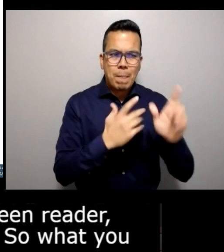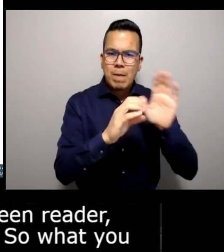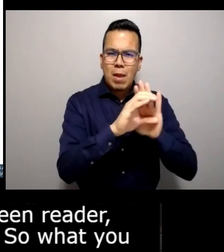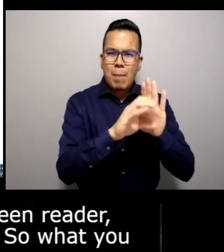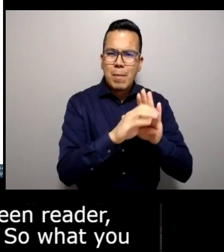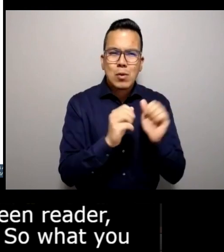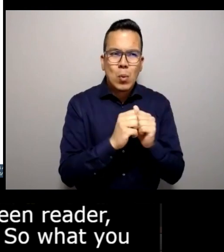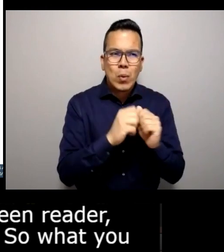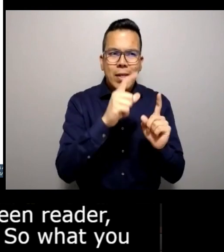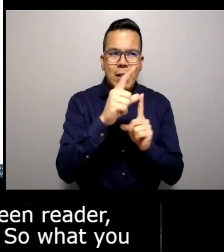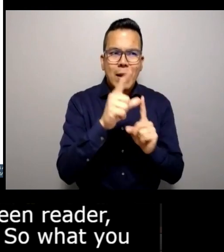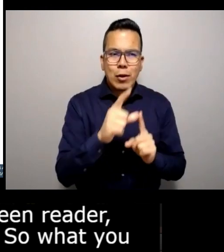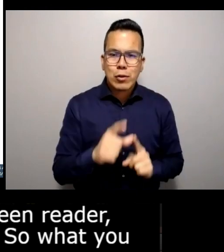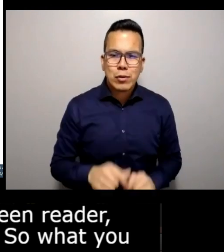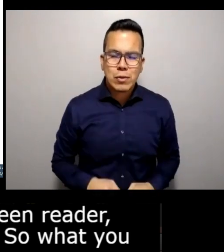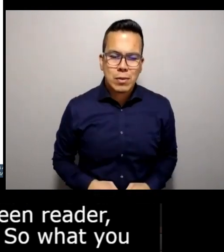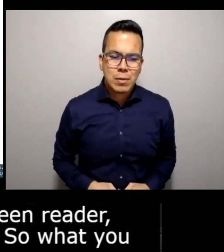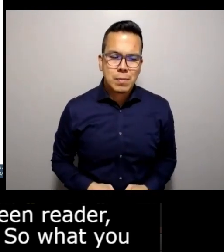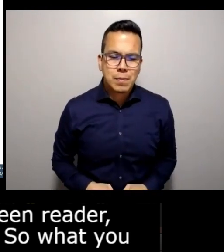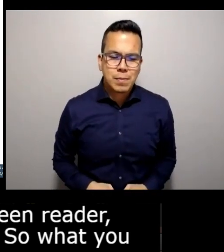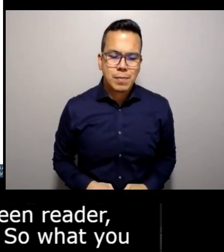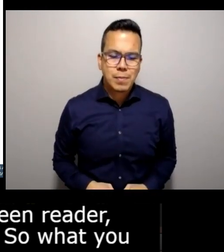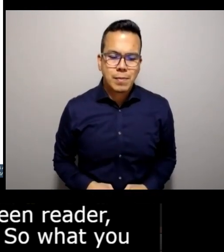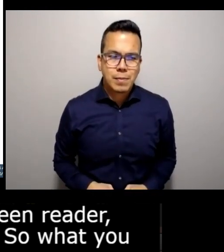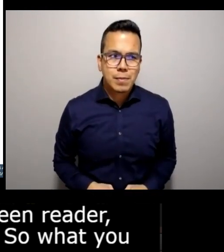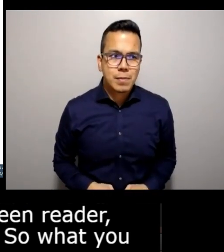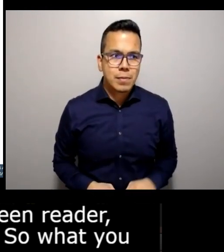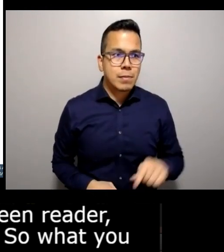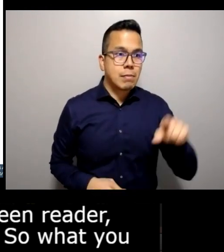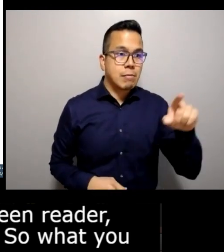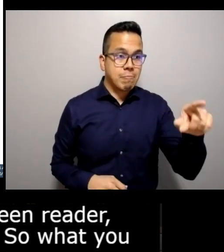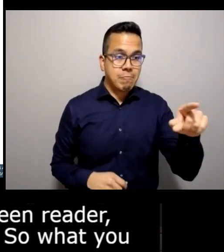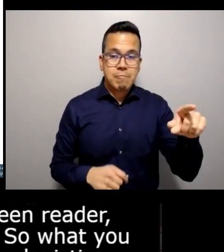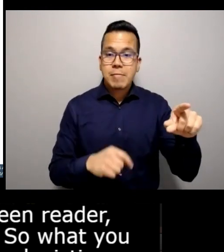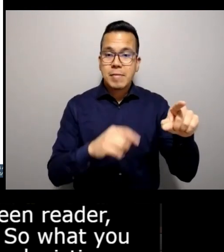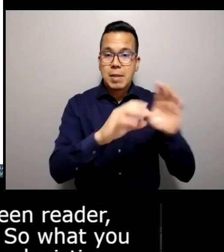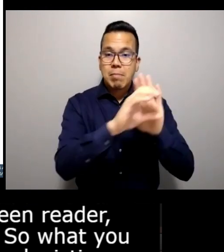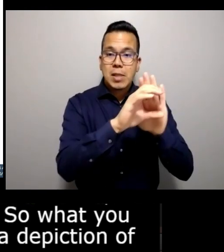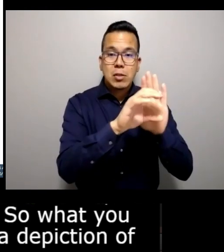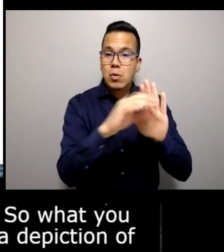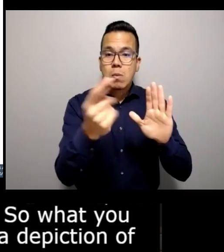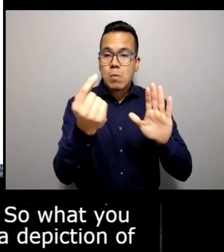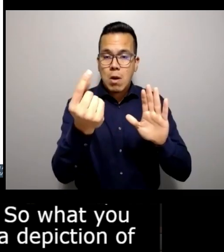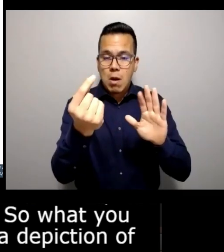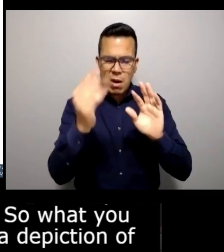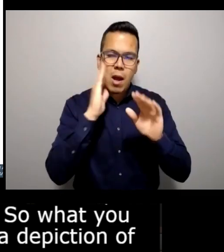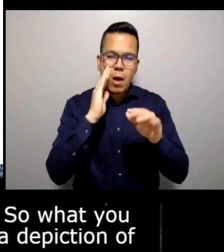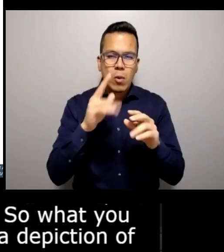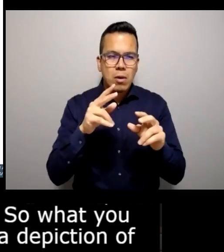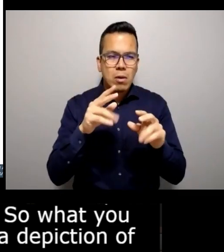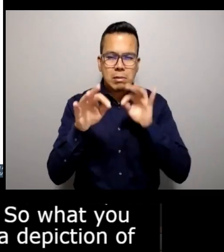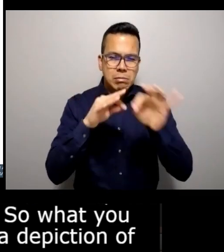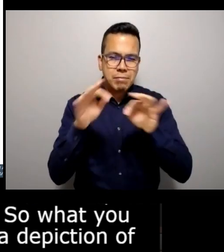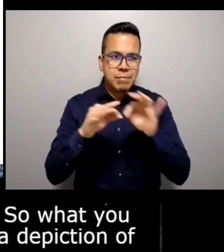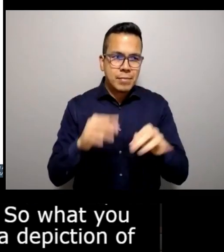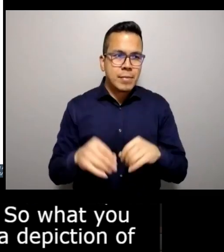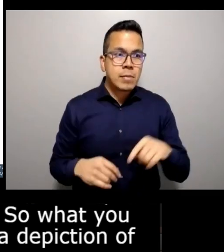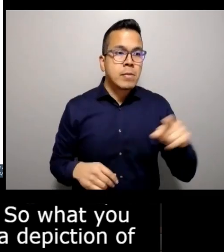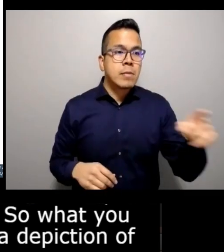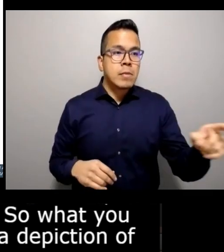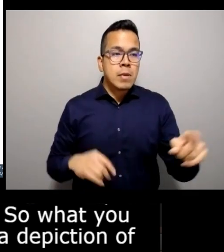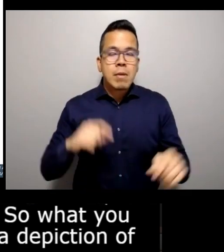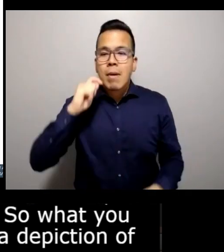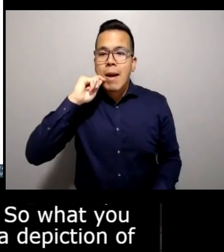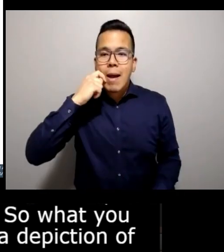accessibility issues, is a depiction of an Apple laptop with